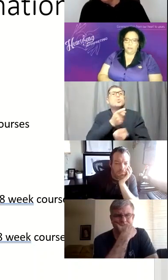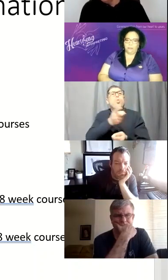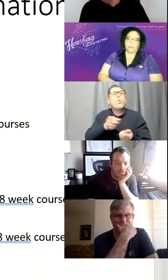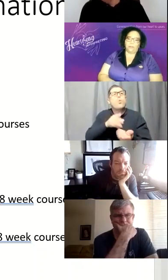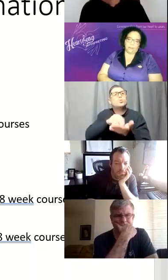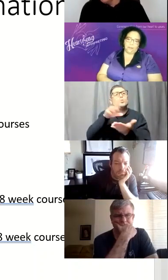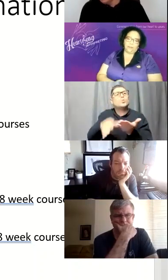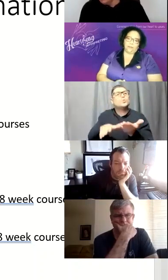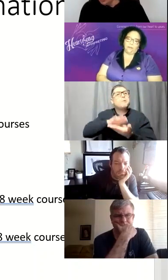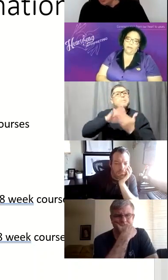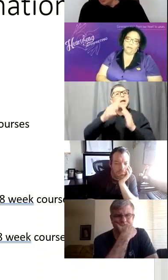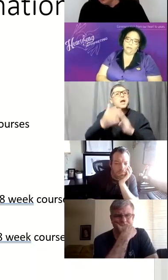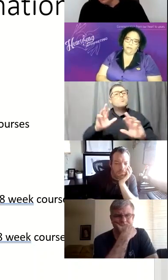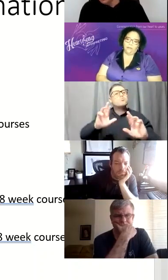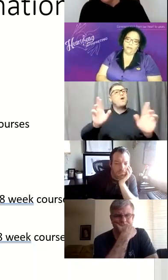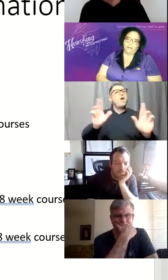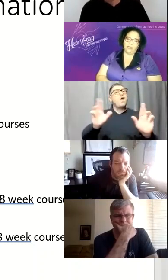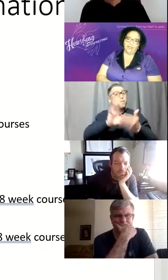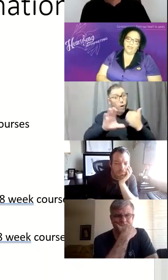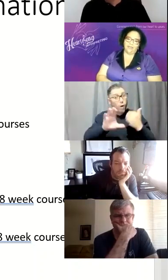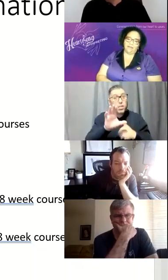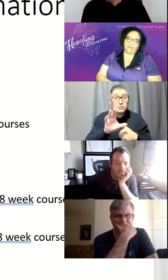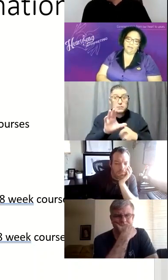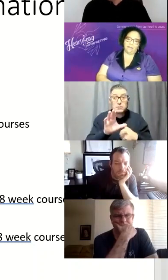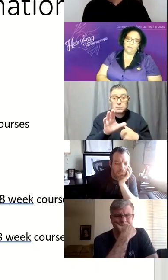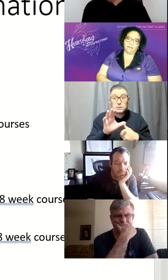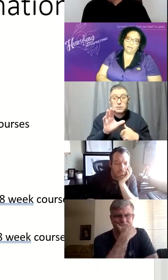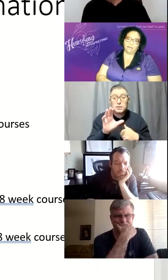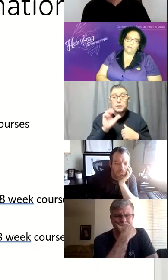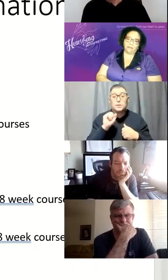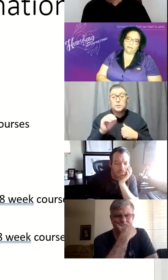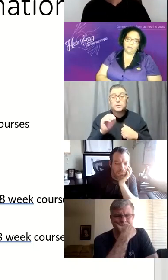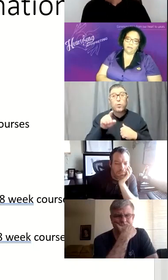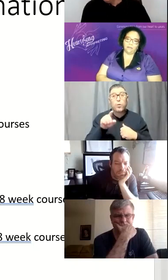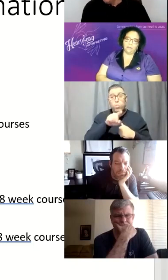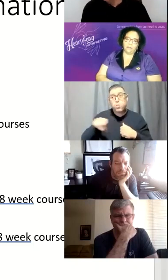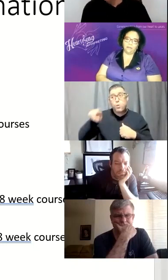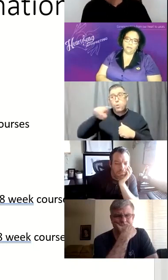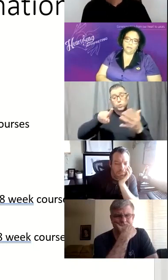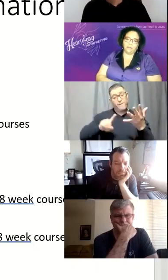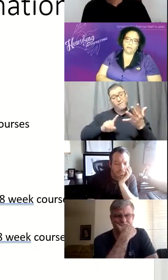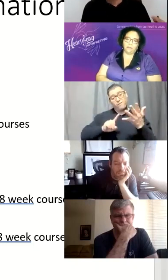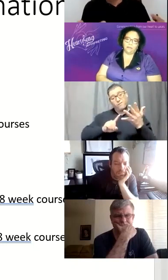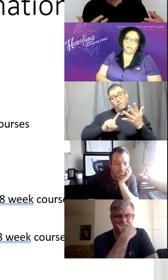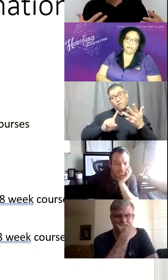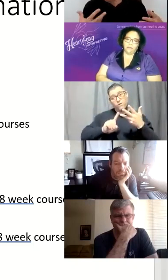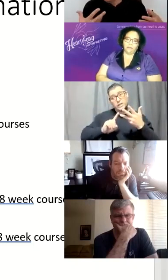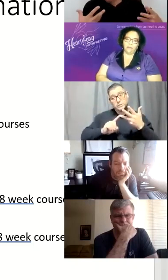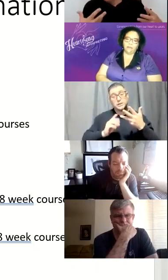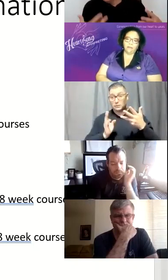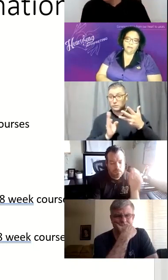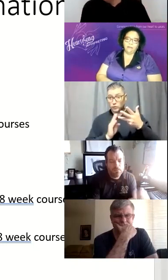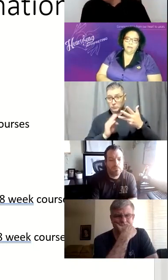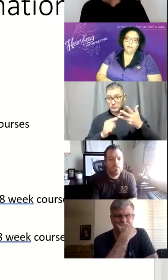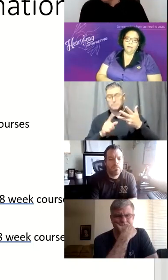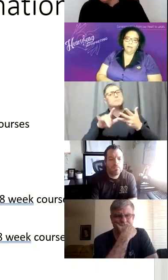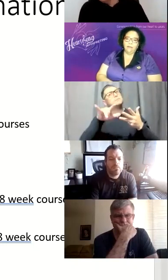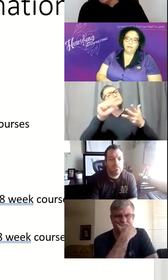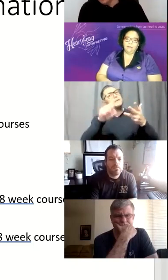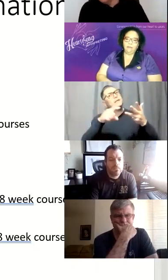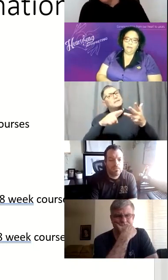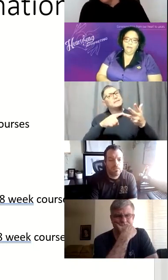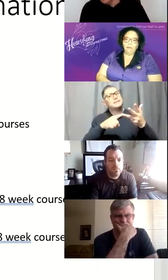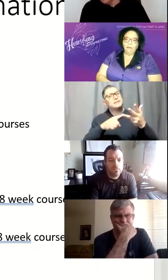into becoming ready for college. So these freshmen, yes, I will tell you, it seems like